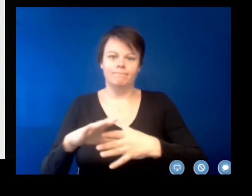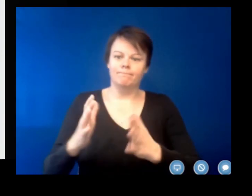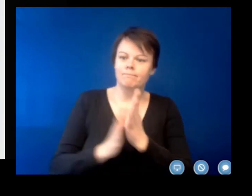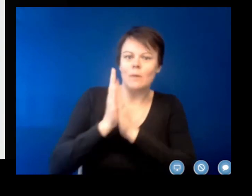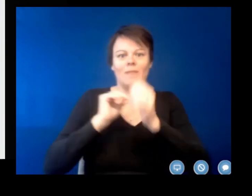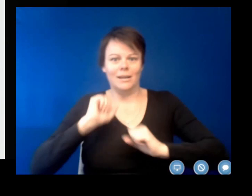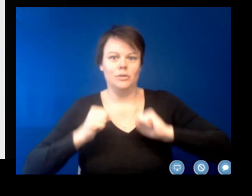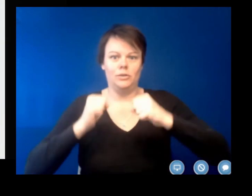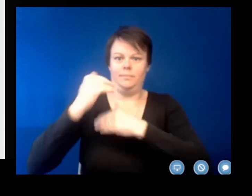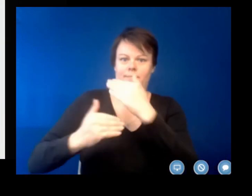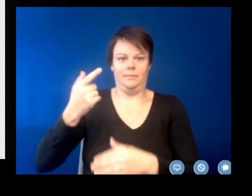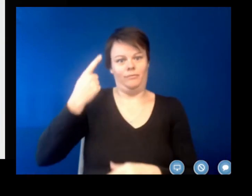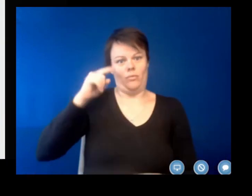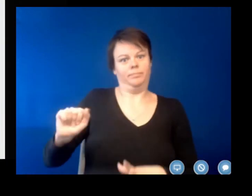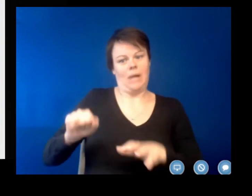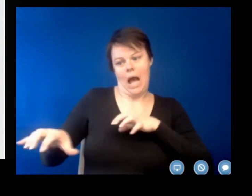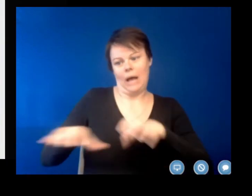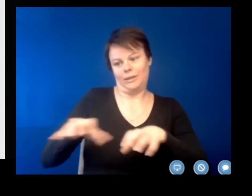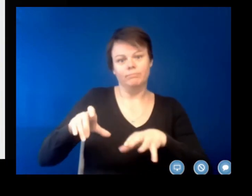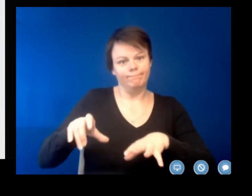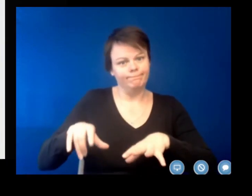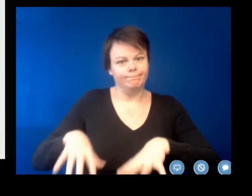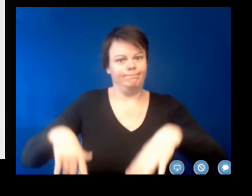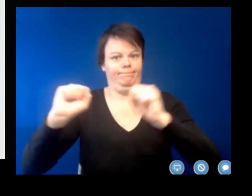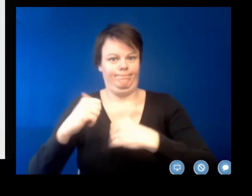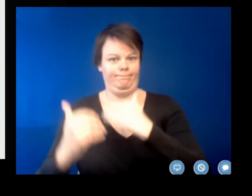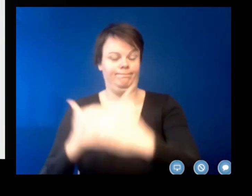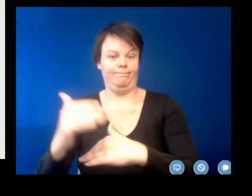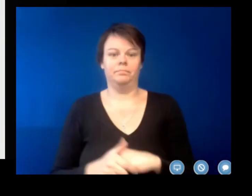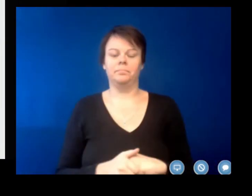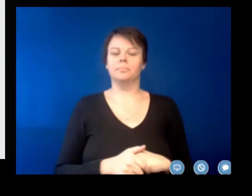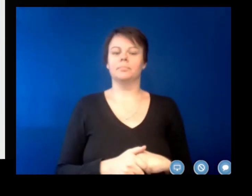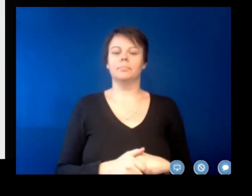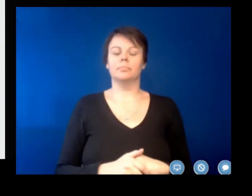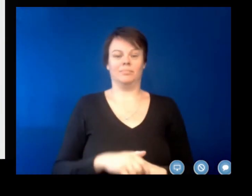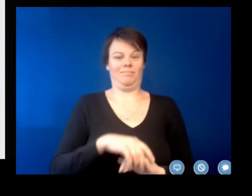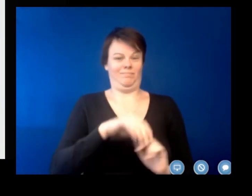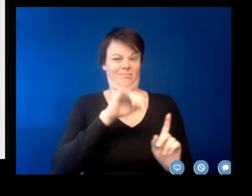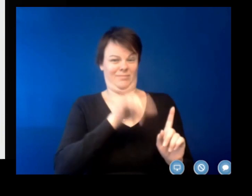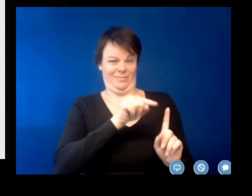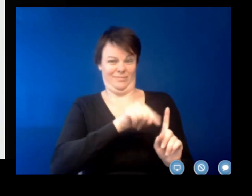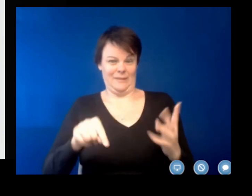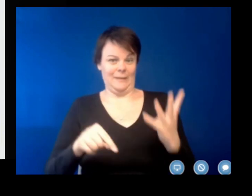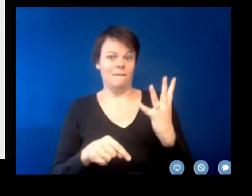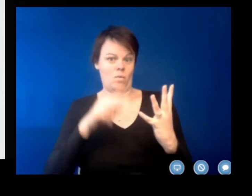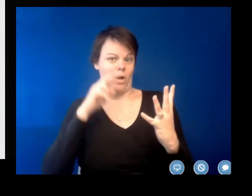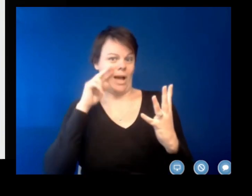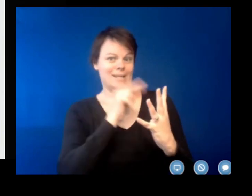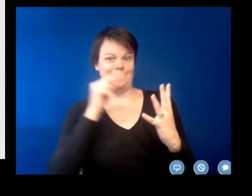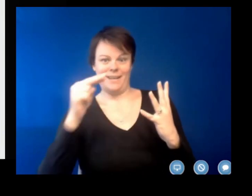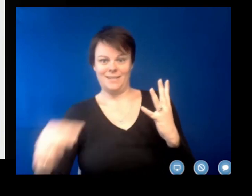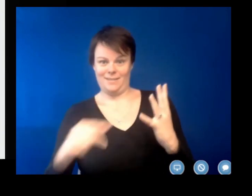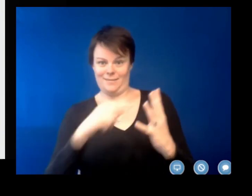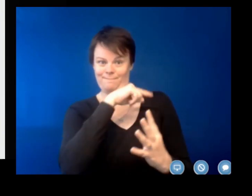had been able to find 4 arenas of reflection. So the